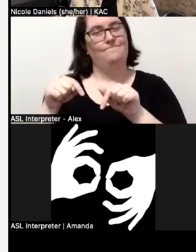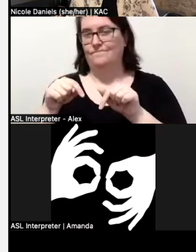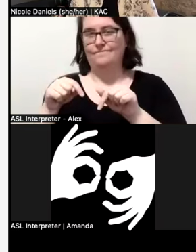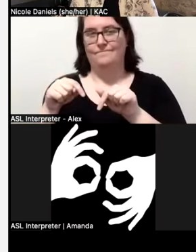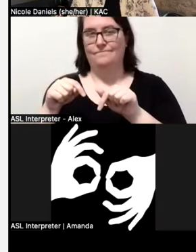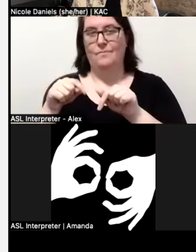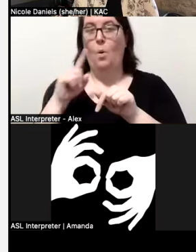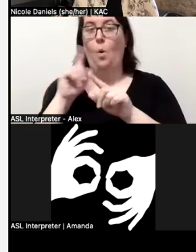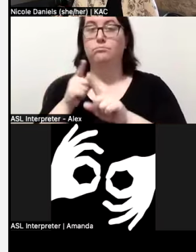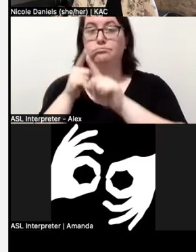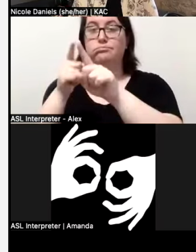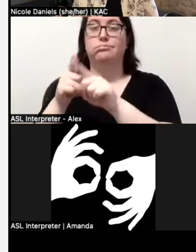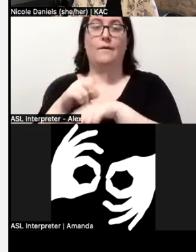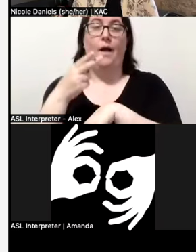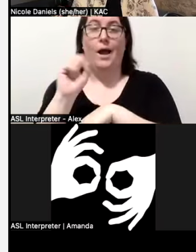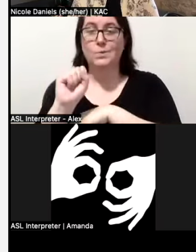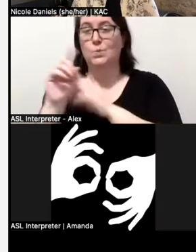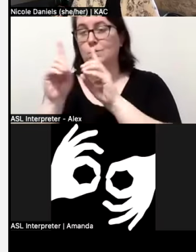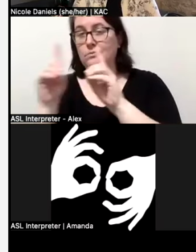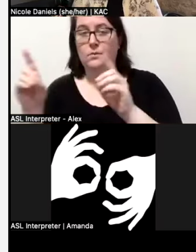of a post-secondary diploma or degree.